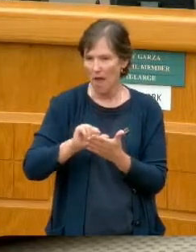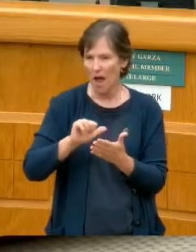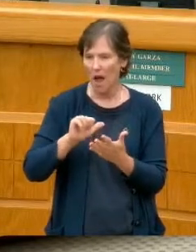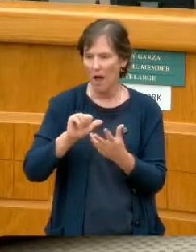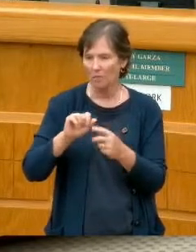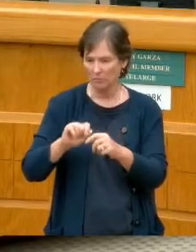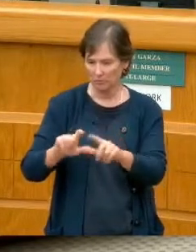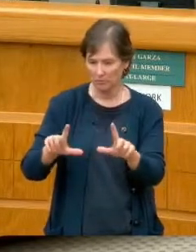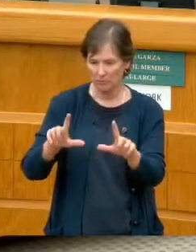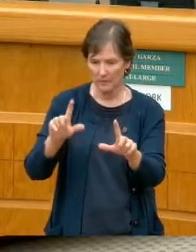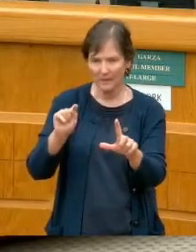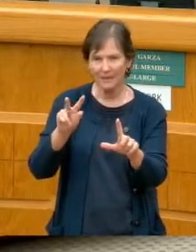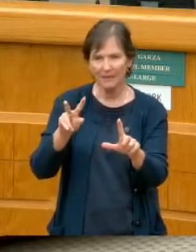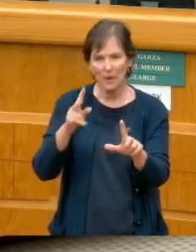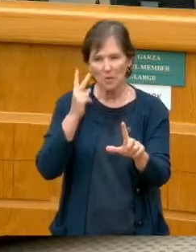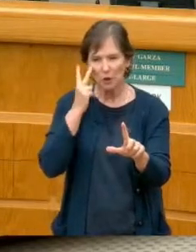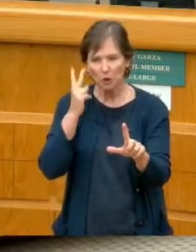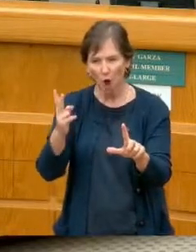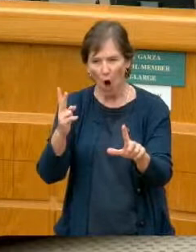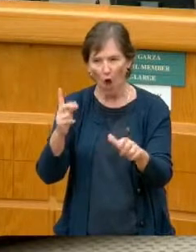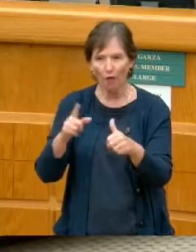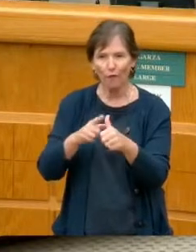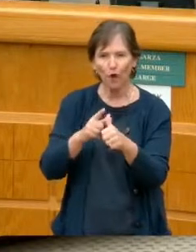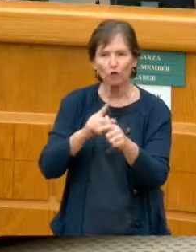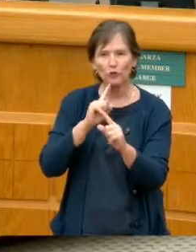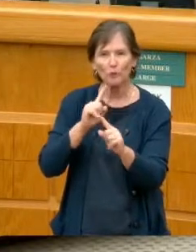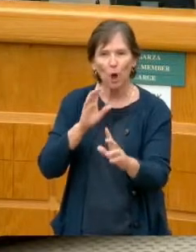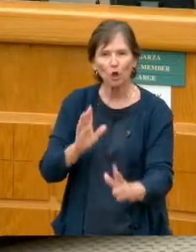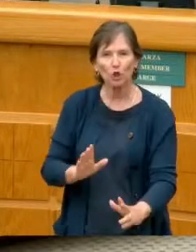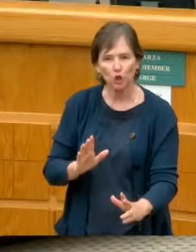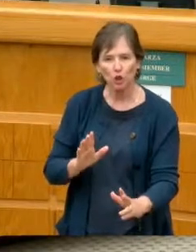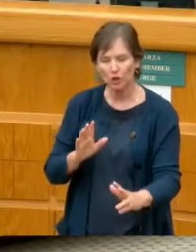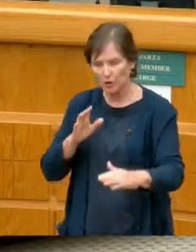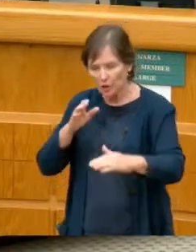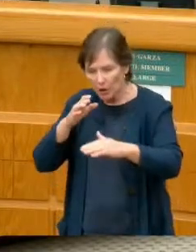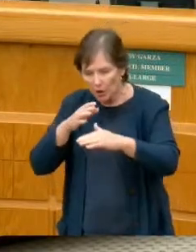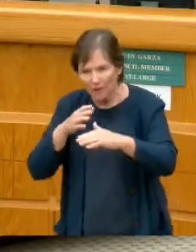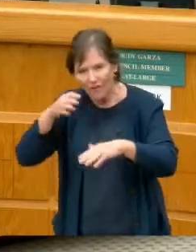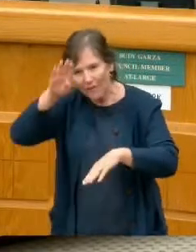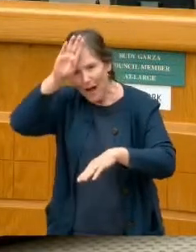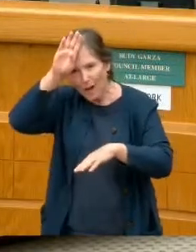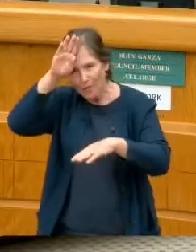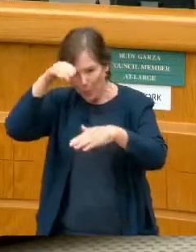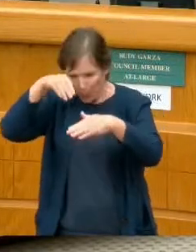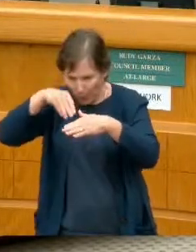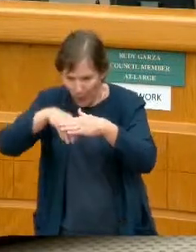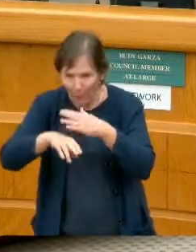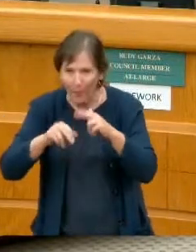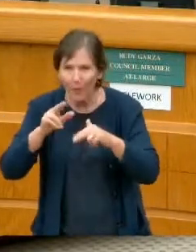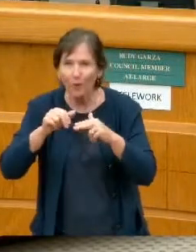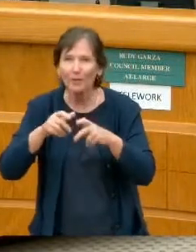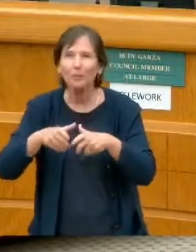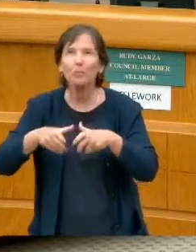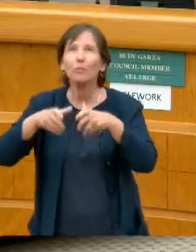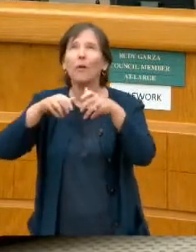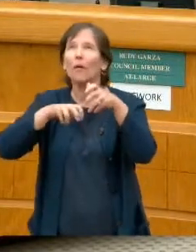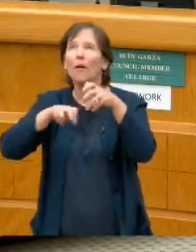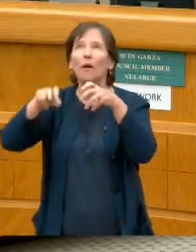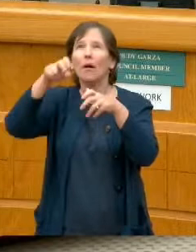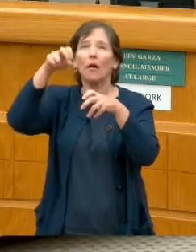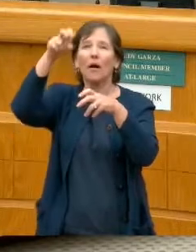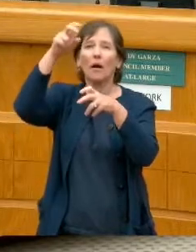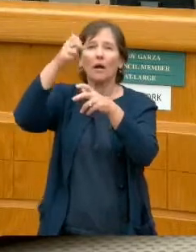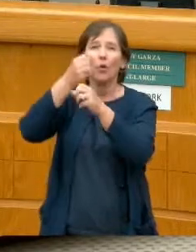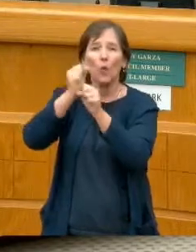Mark Kehoe, walking up the stairs as office workers were headed down to safety after their tower was hit by a plane on